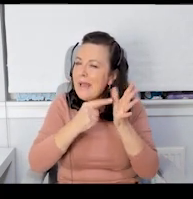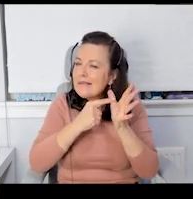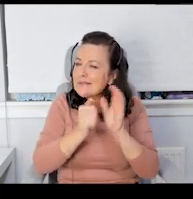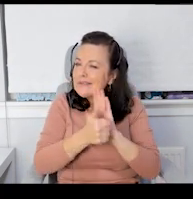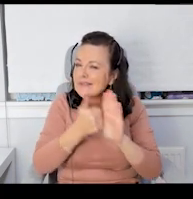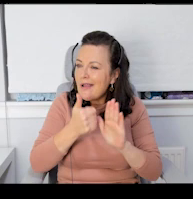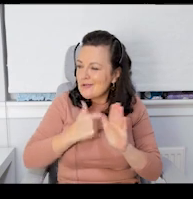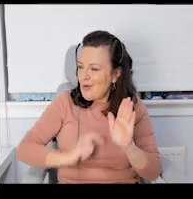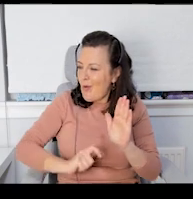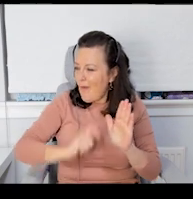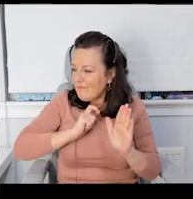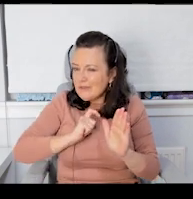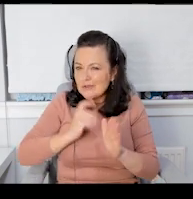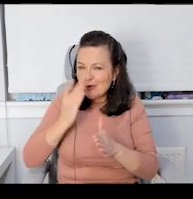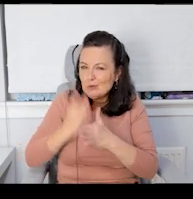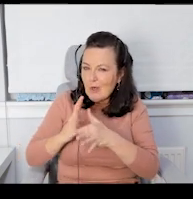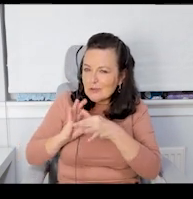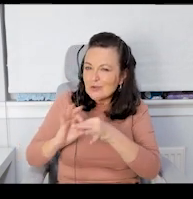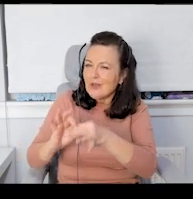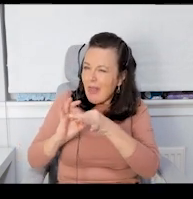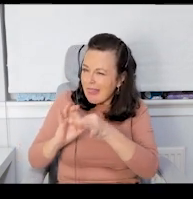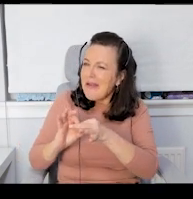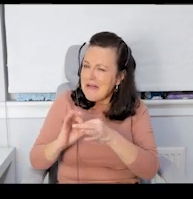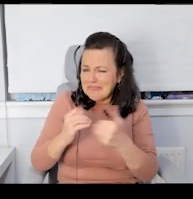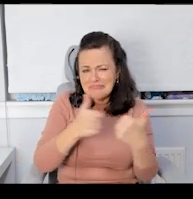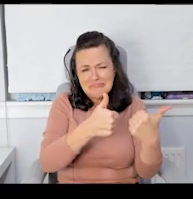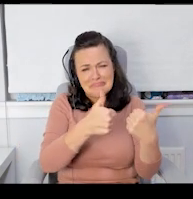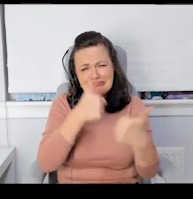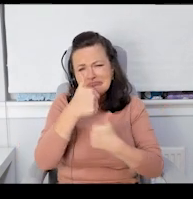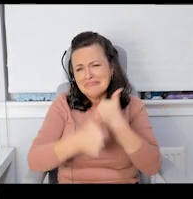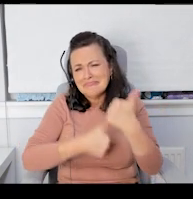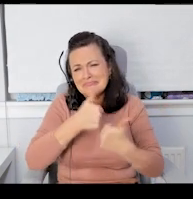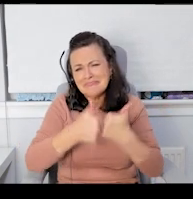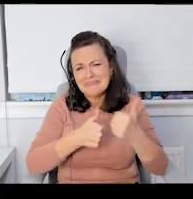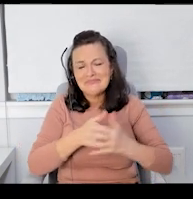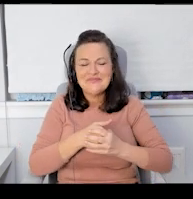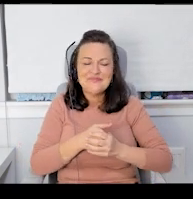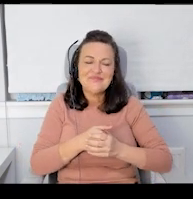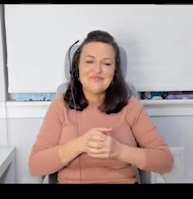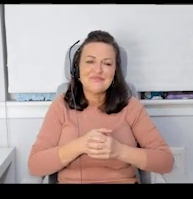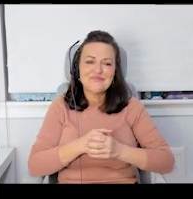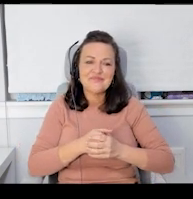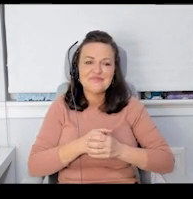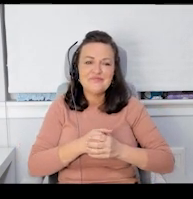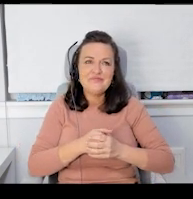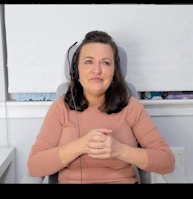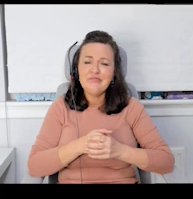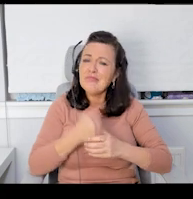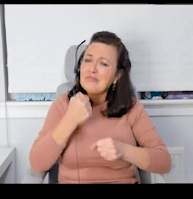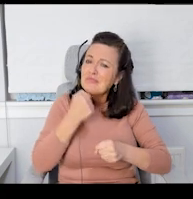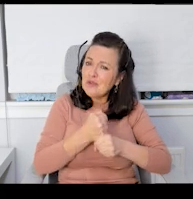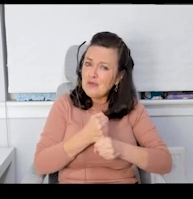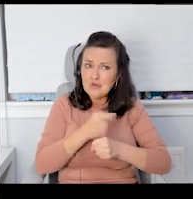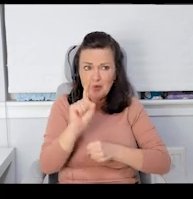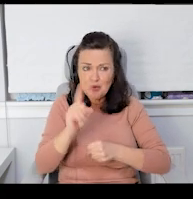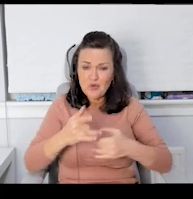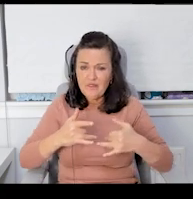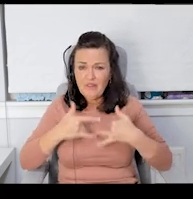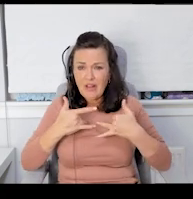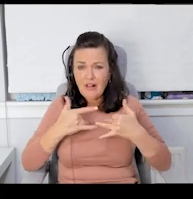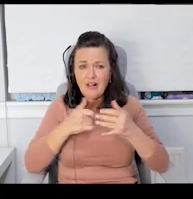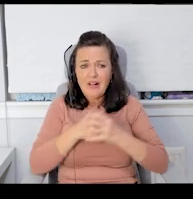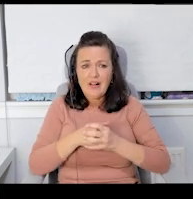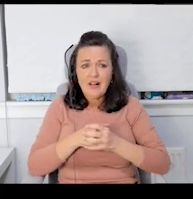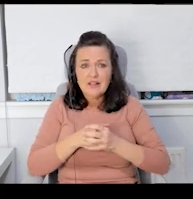with the same question in terms of what the main benefits have been for you. Yeah, I mean, it's hard to not mirror what Bethany said.